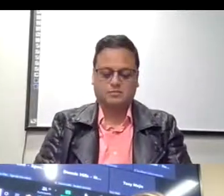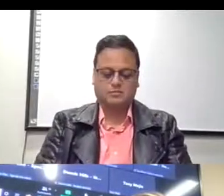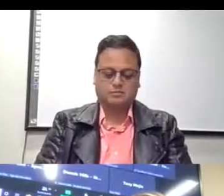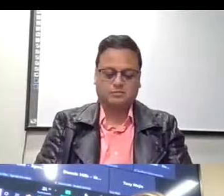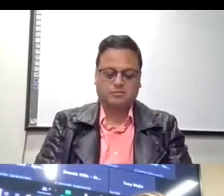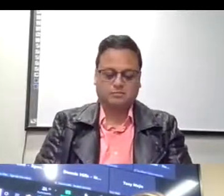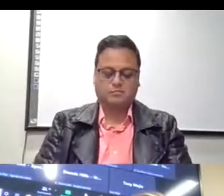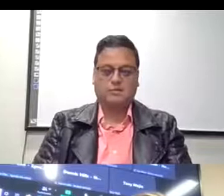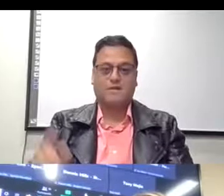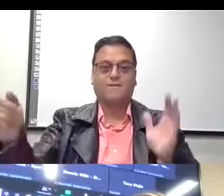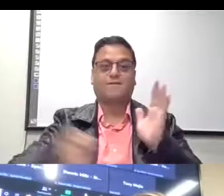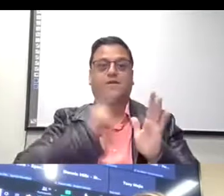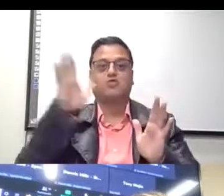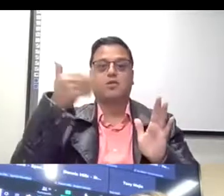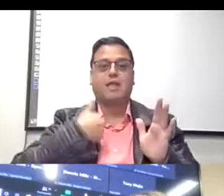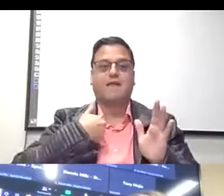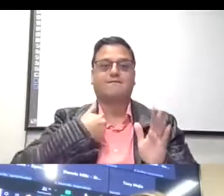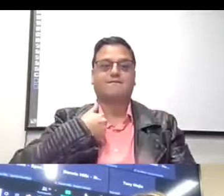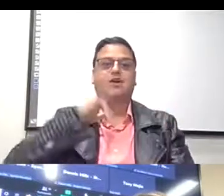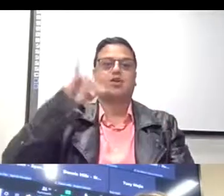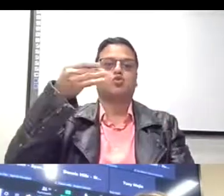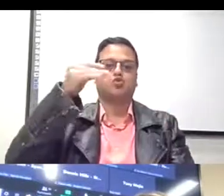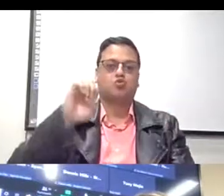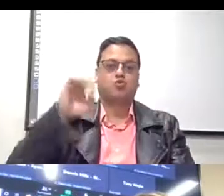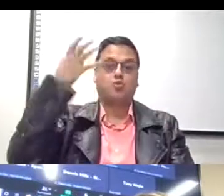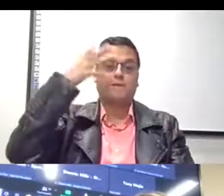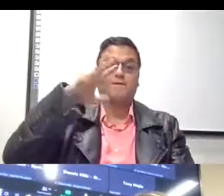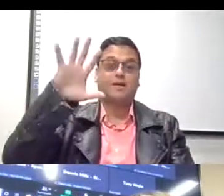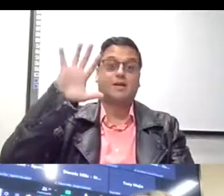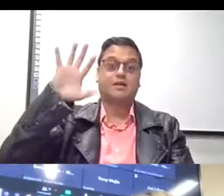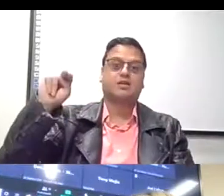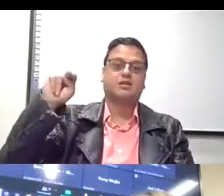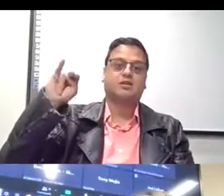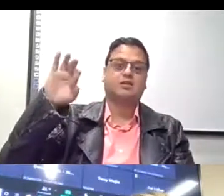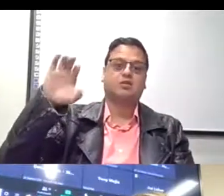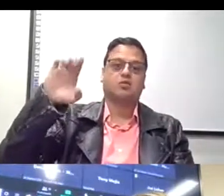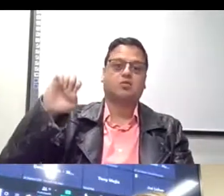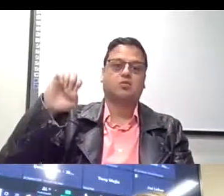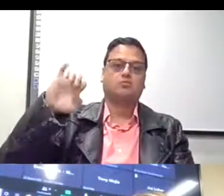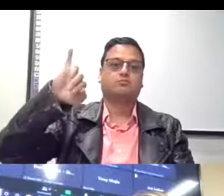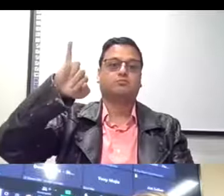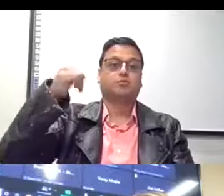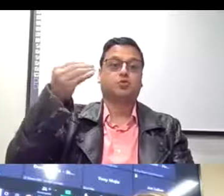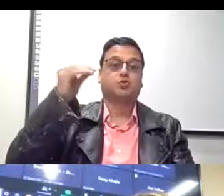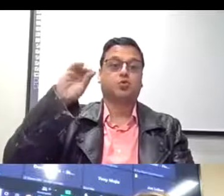Okay, first we will have Joe. After Joe will be Nicole. Joe, go ahead.